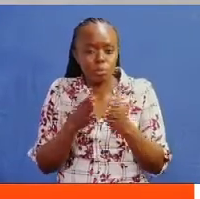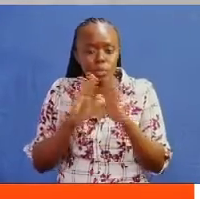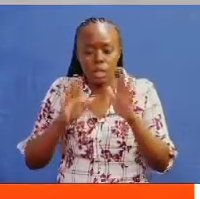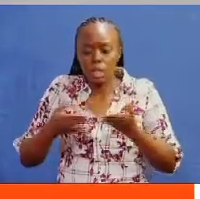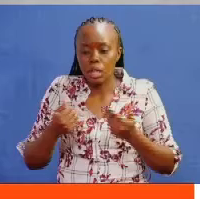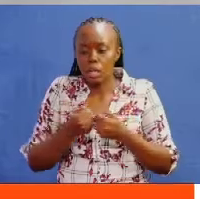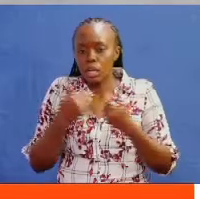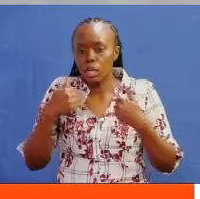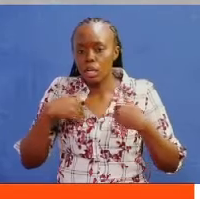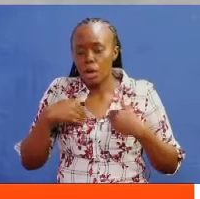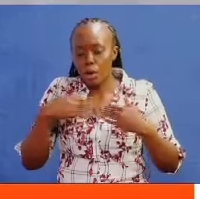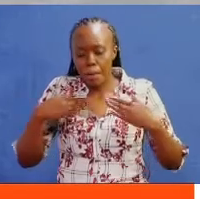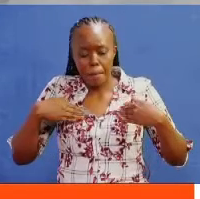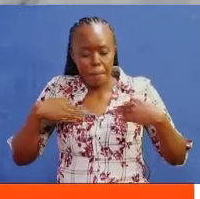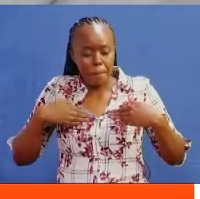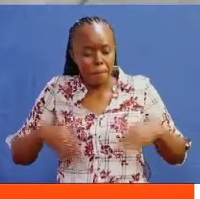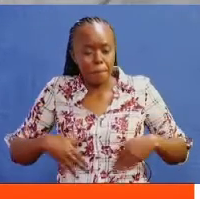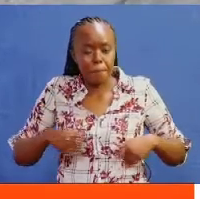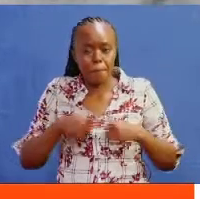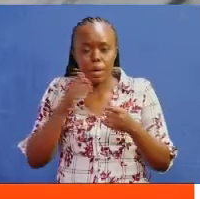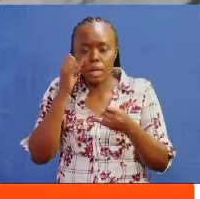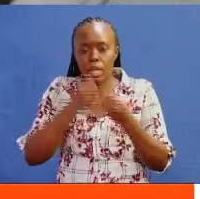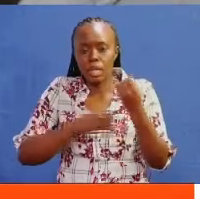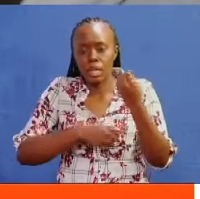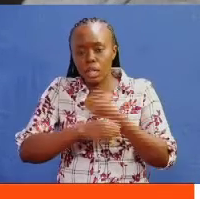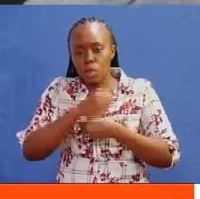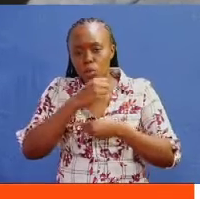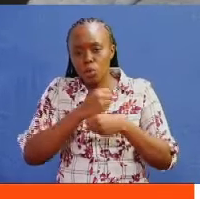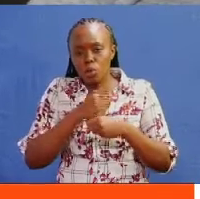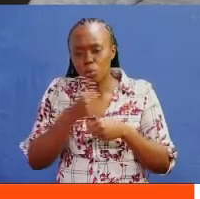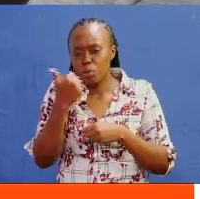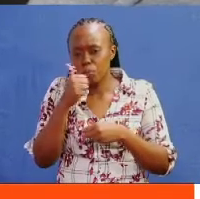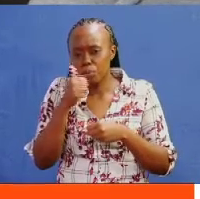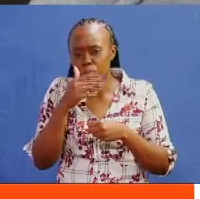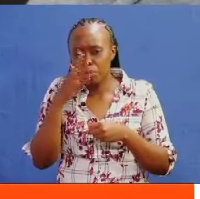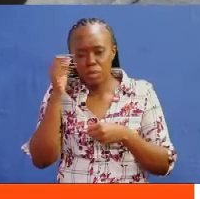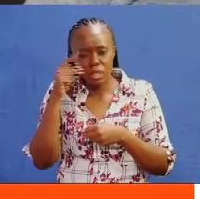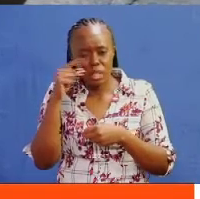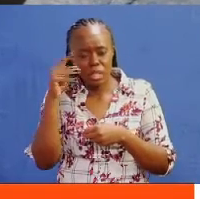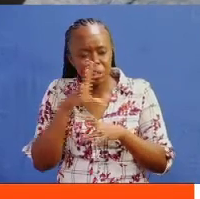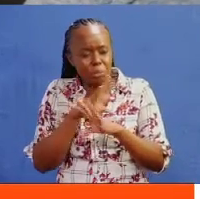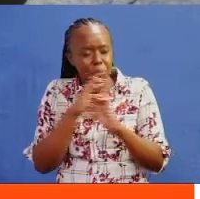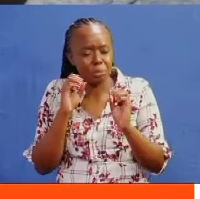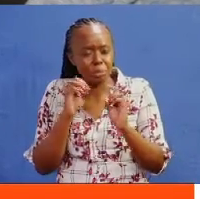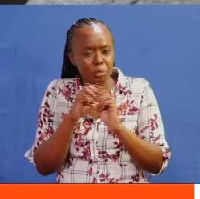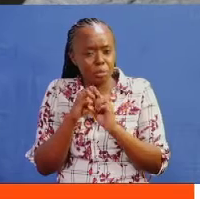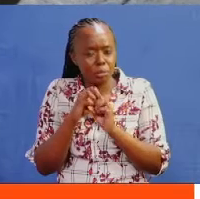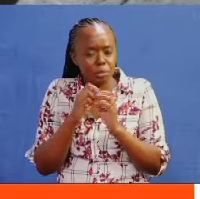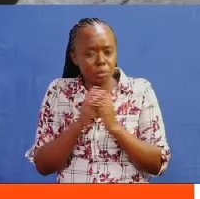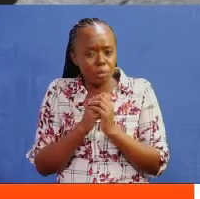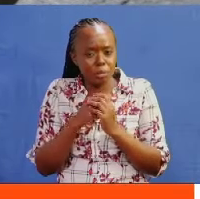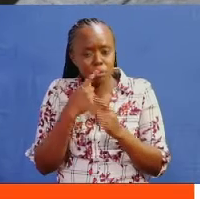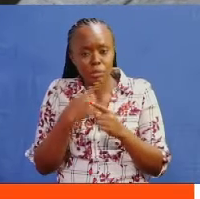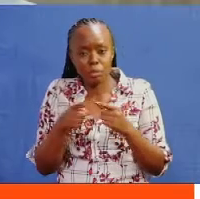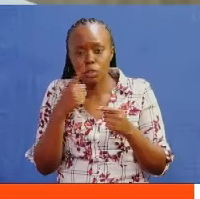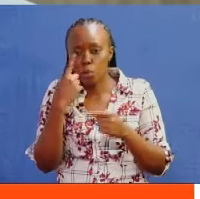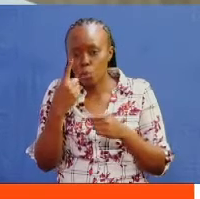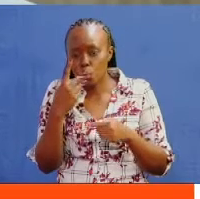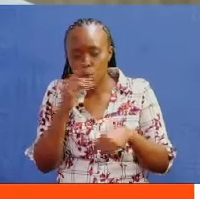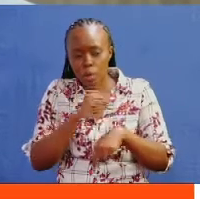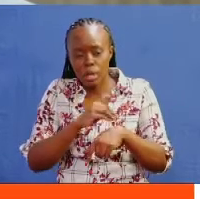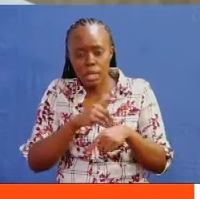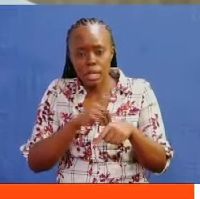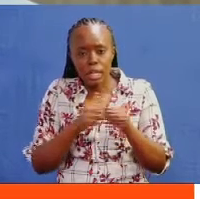coronavirus ravaged his body mid last year is still vivid in his mind. Yeah, but there was one particular day when